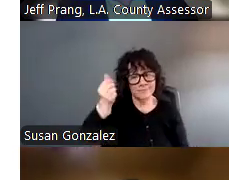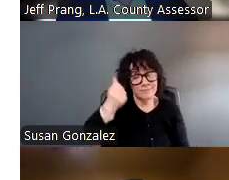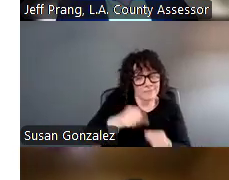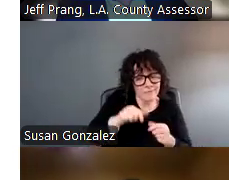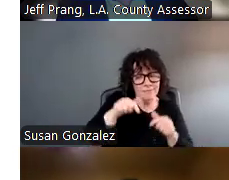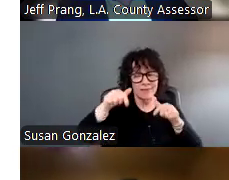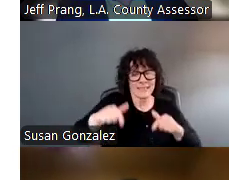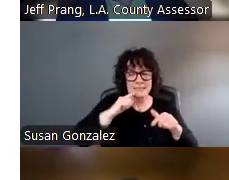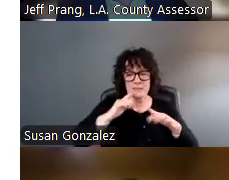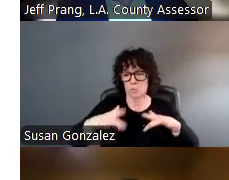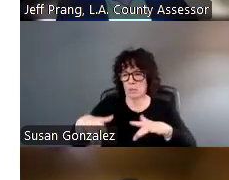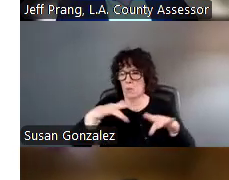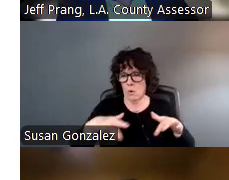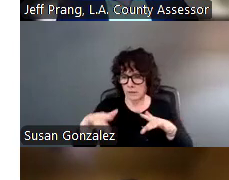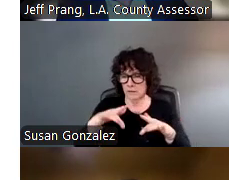possible.